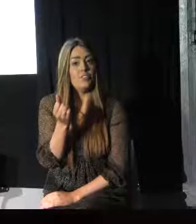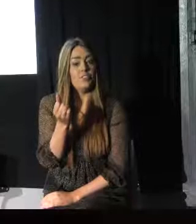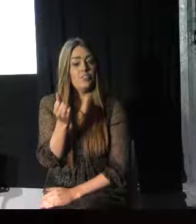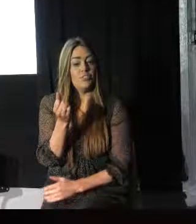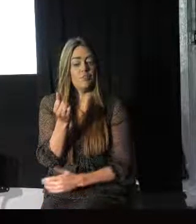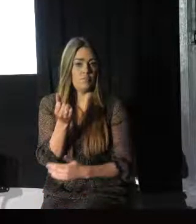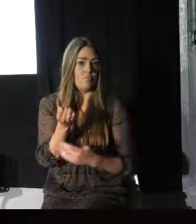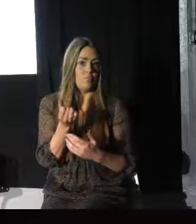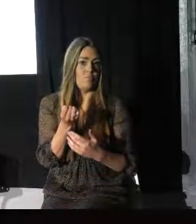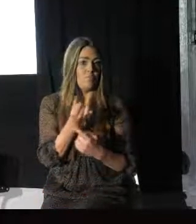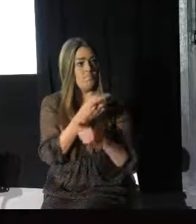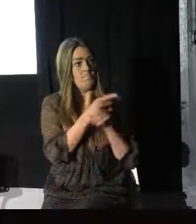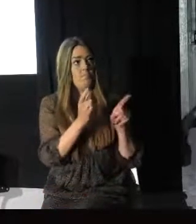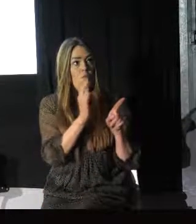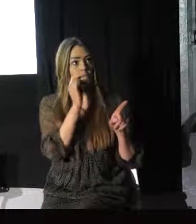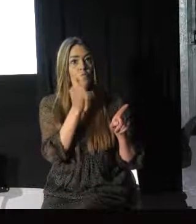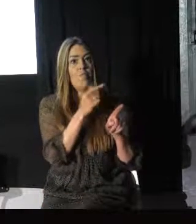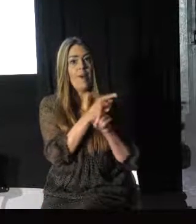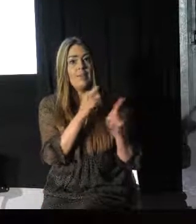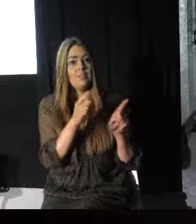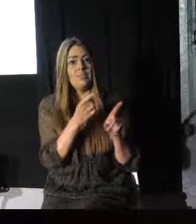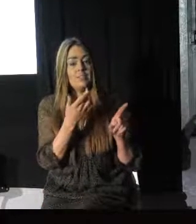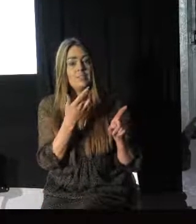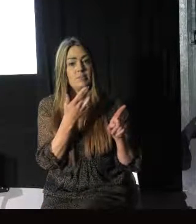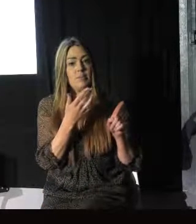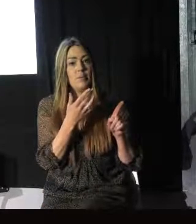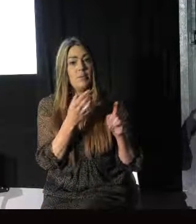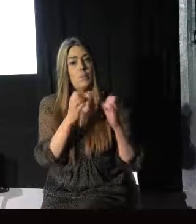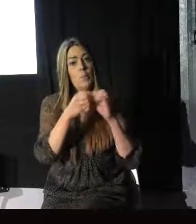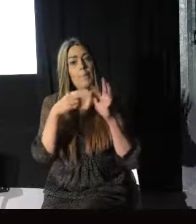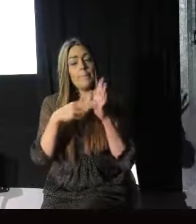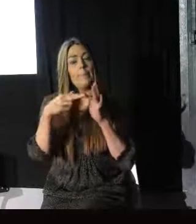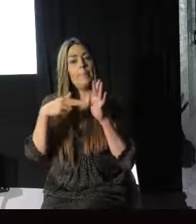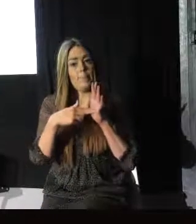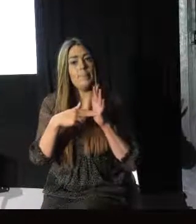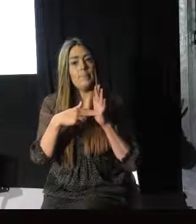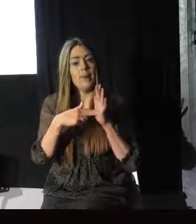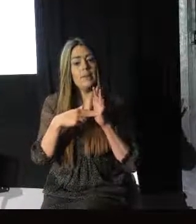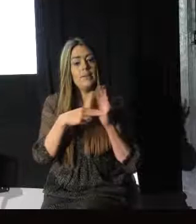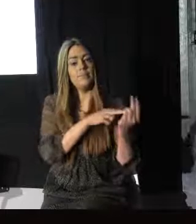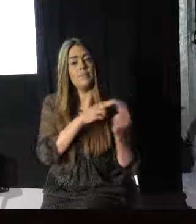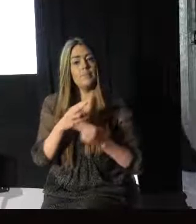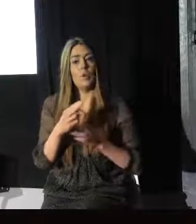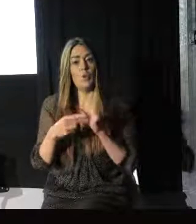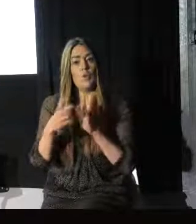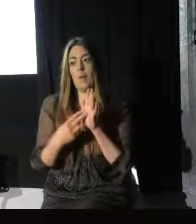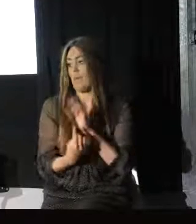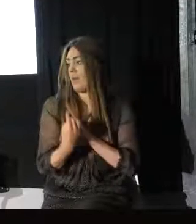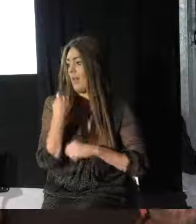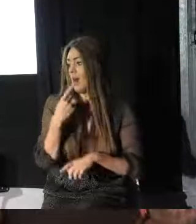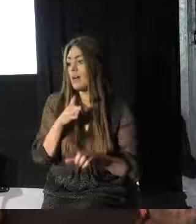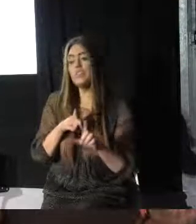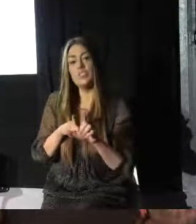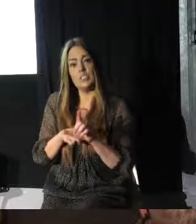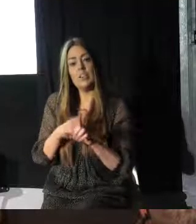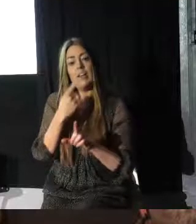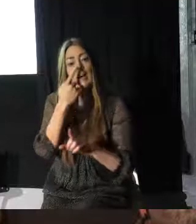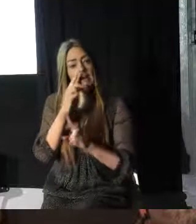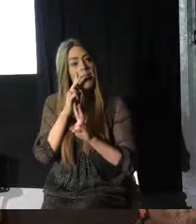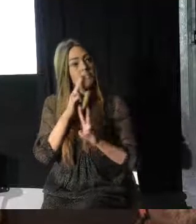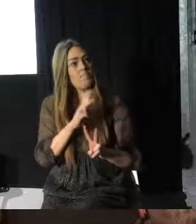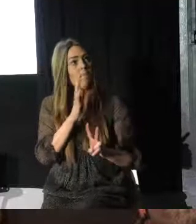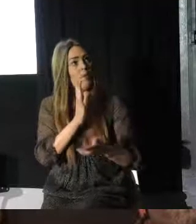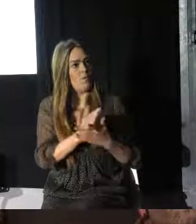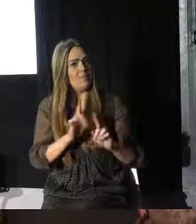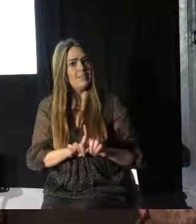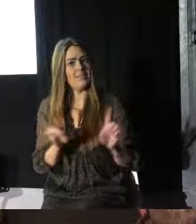by the French to Benin in the November of last year, we see a fundamental